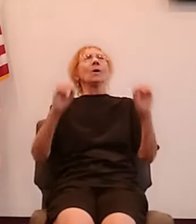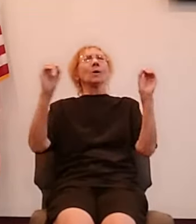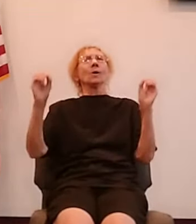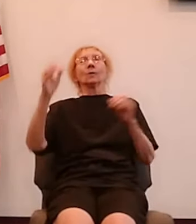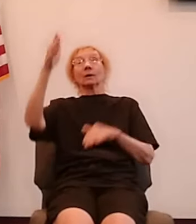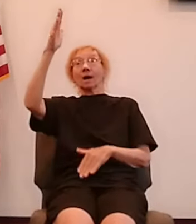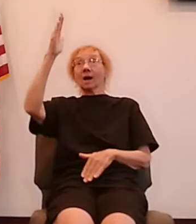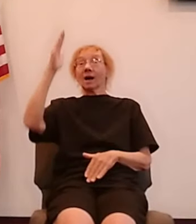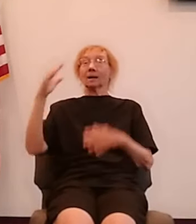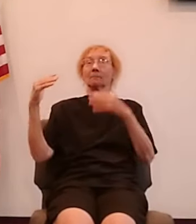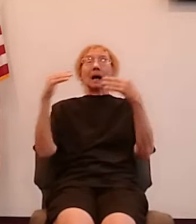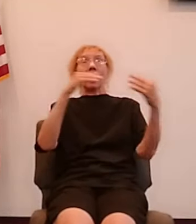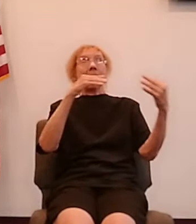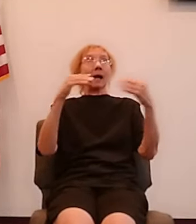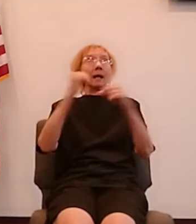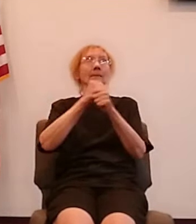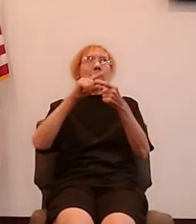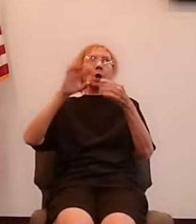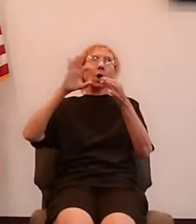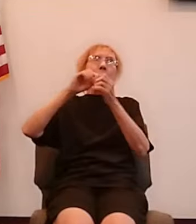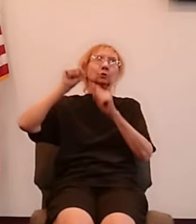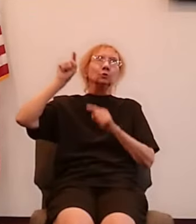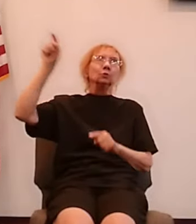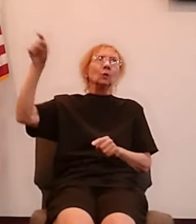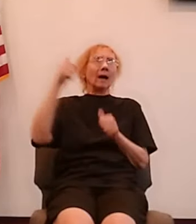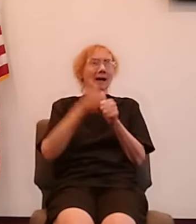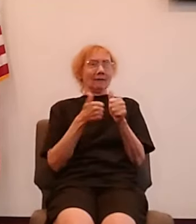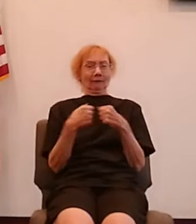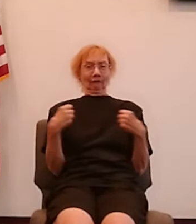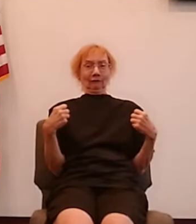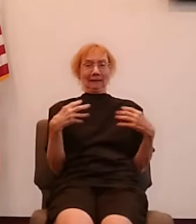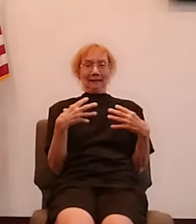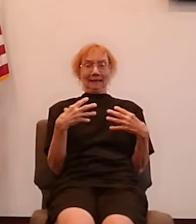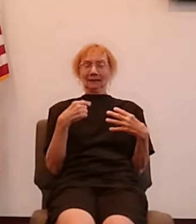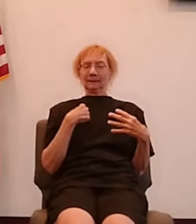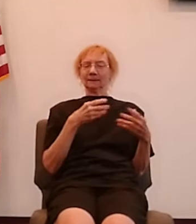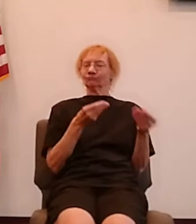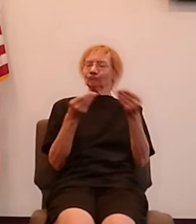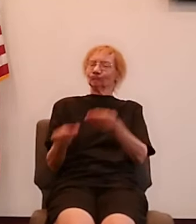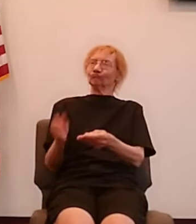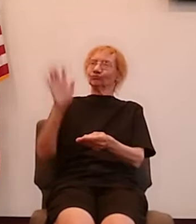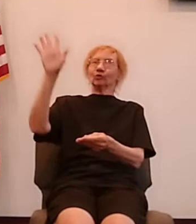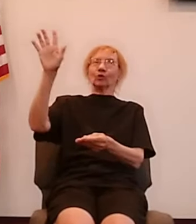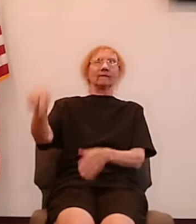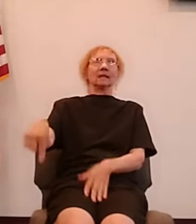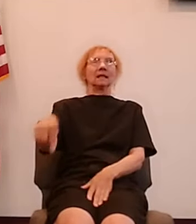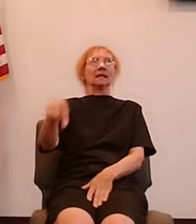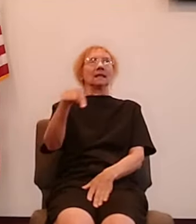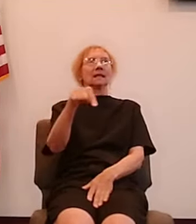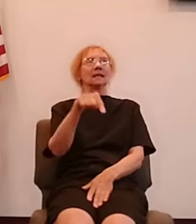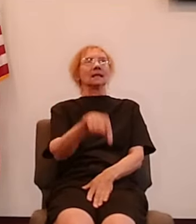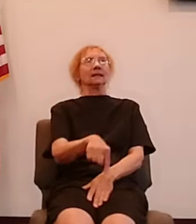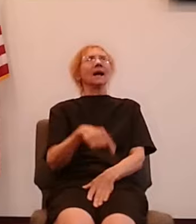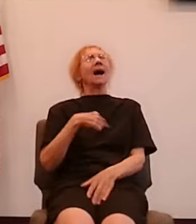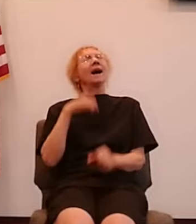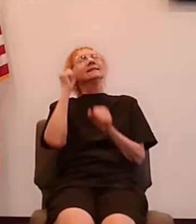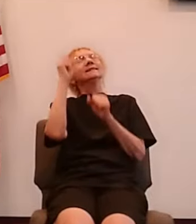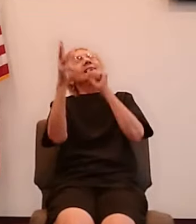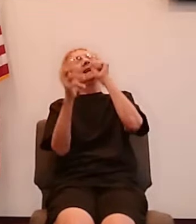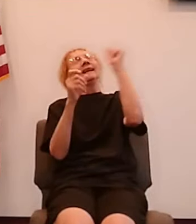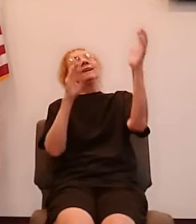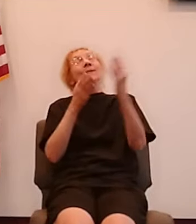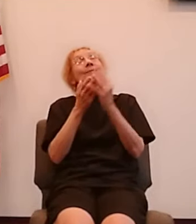the battle belongs to you, and every fear I lay at your feet. I'll sing